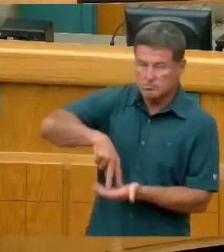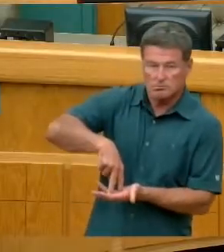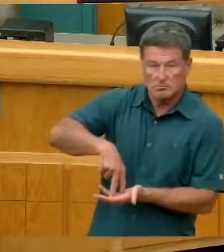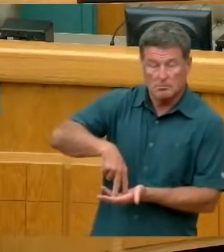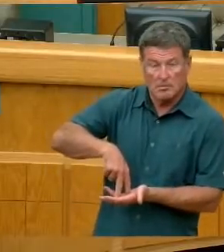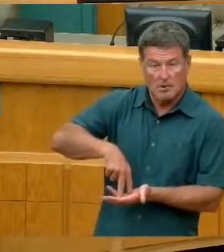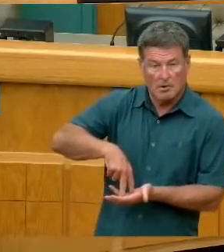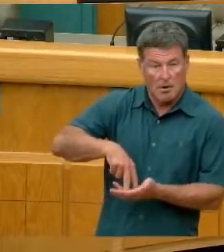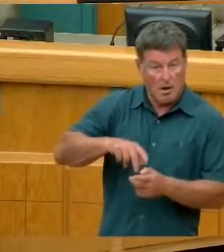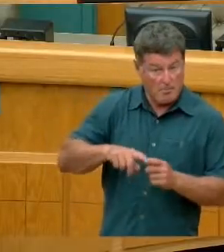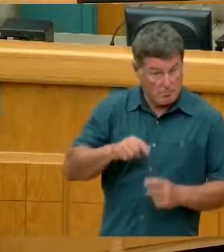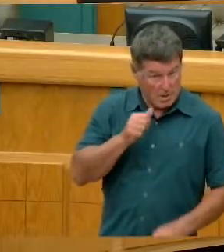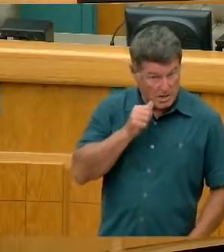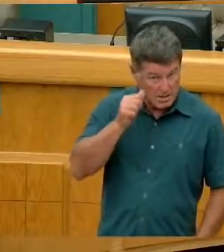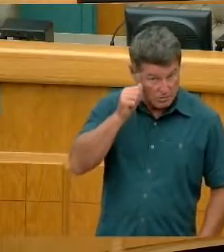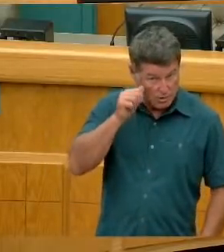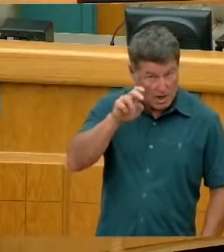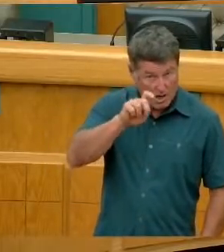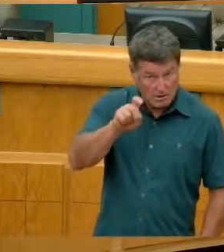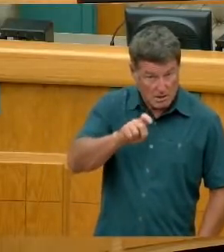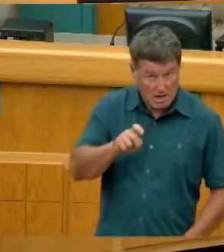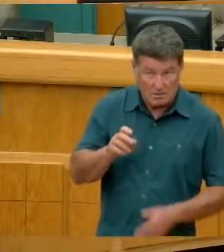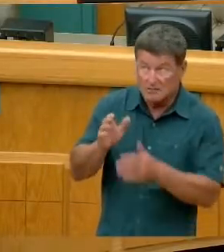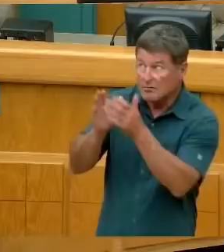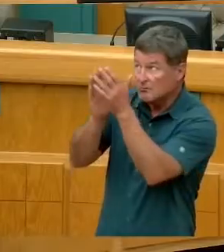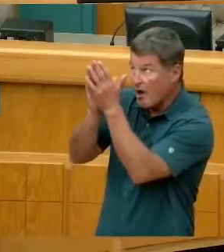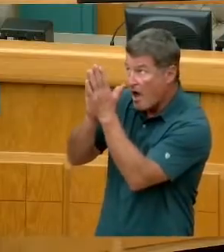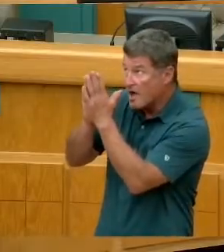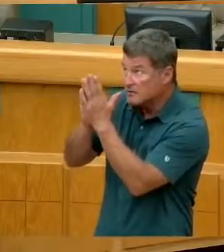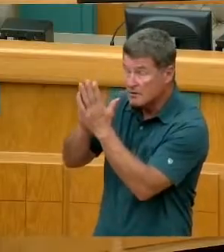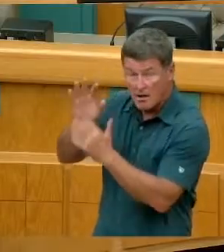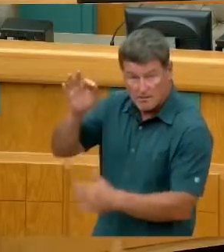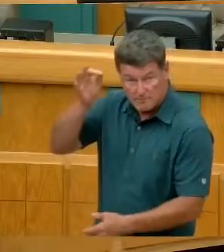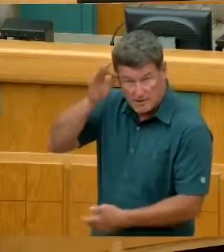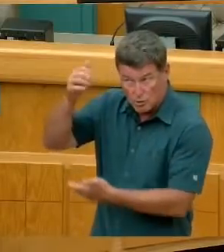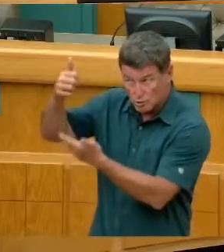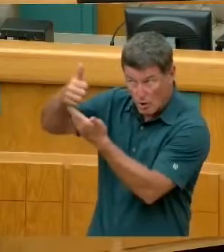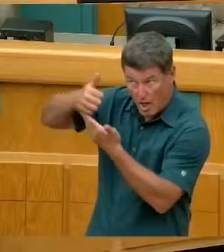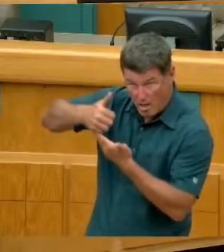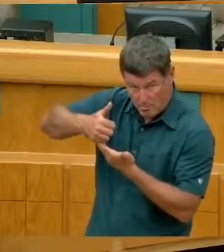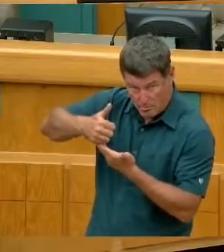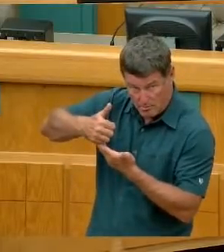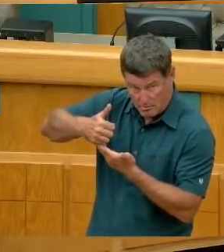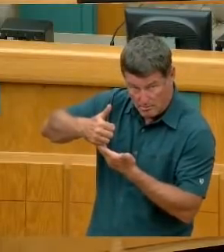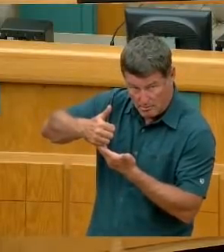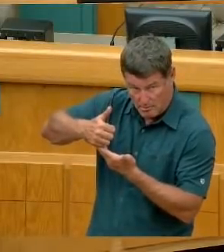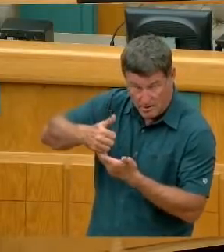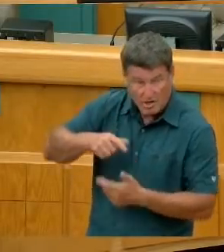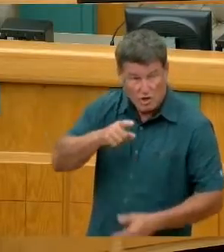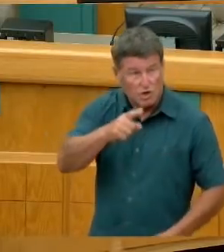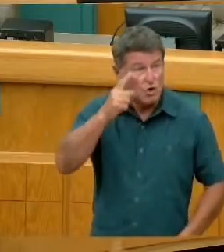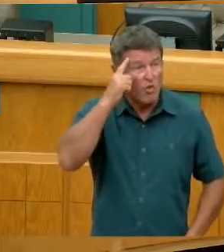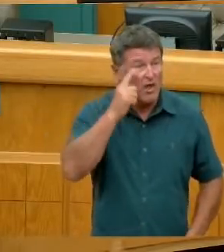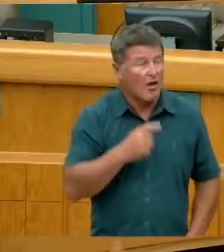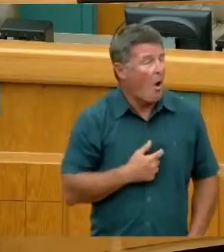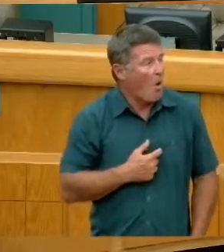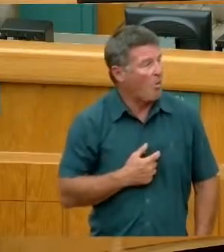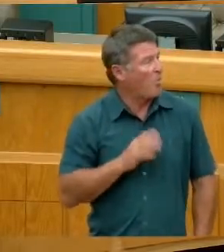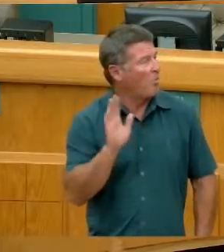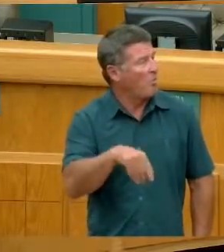yesterday, Texas asked for the federal government's response. So if you don't think this is real,